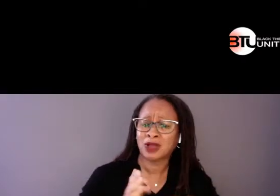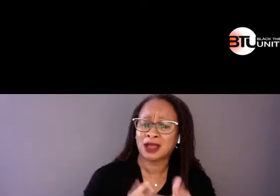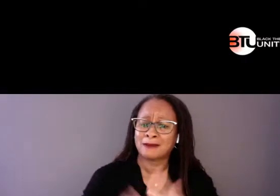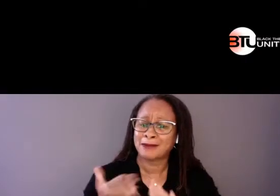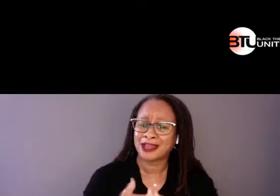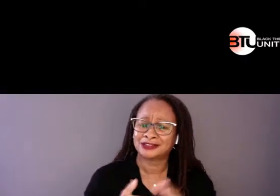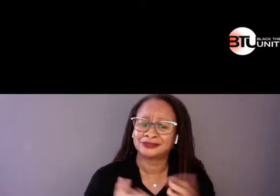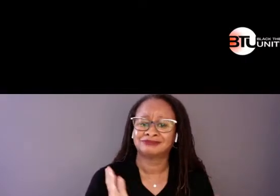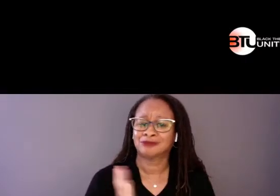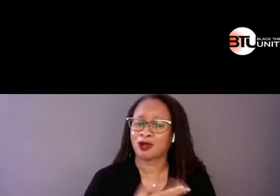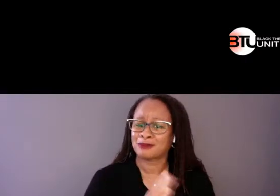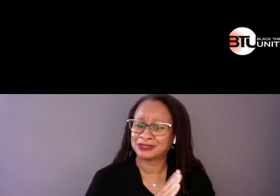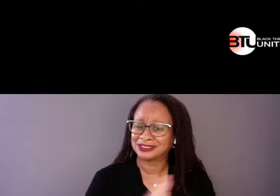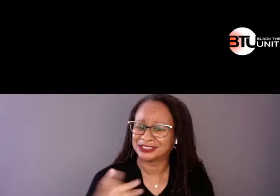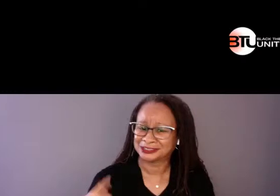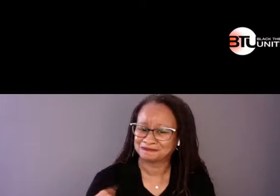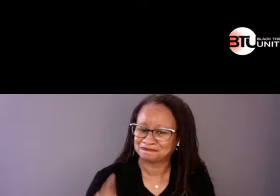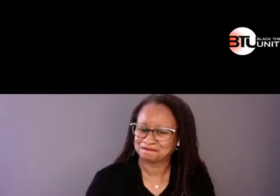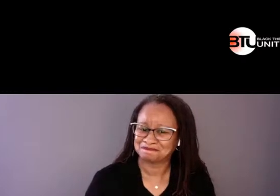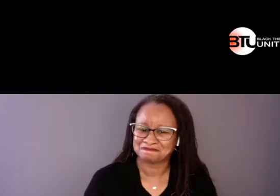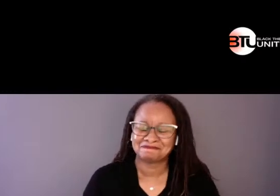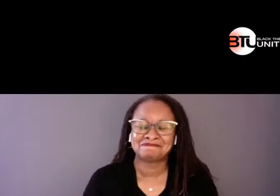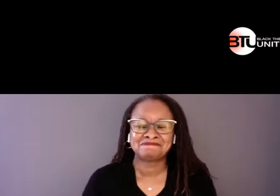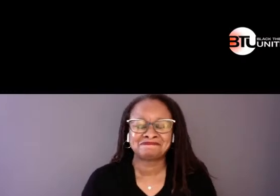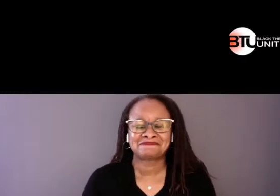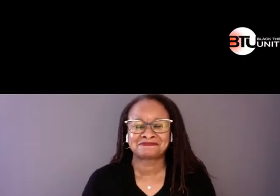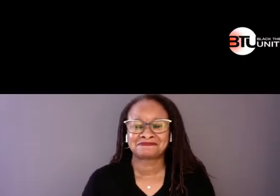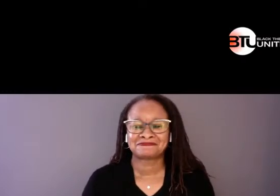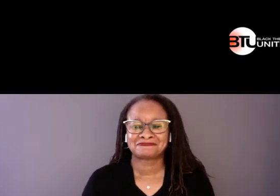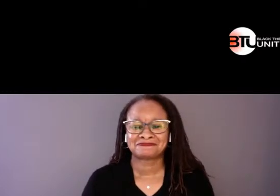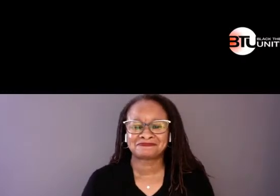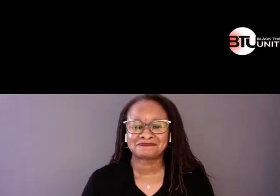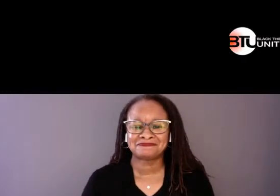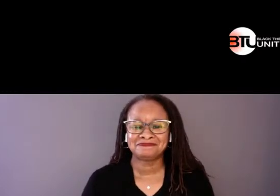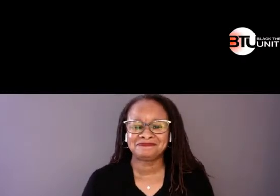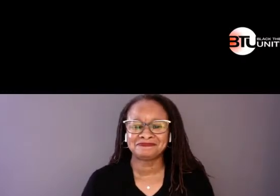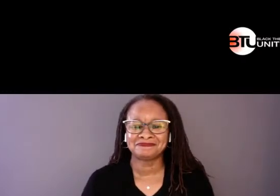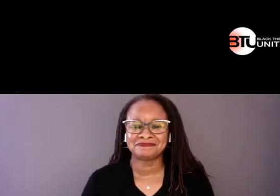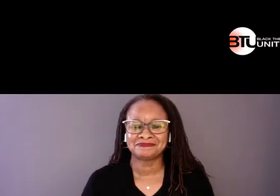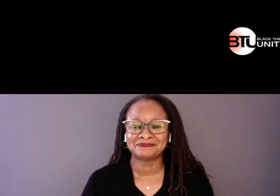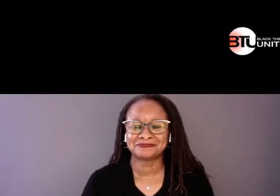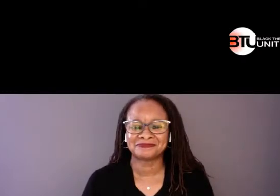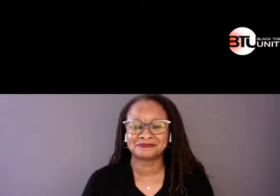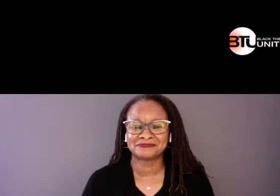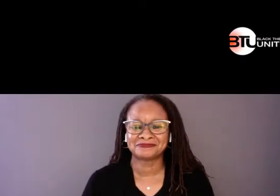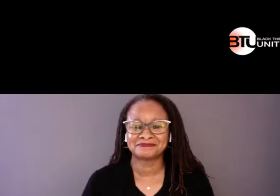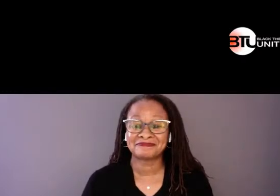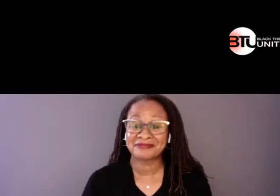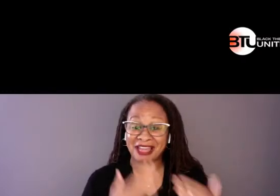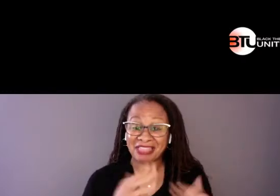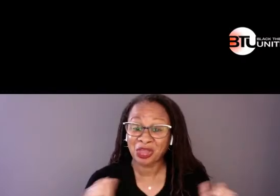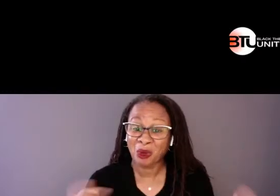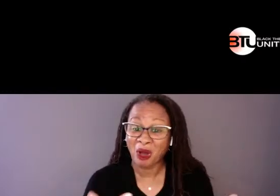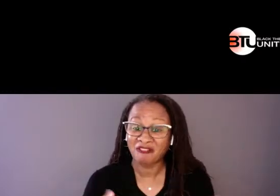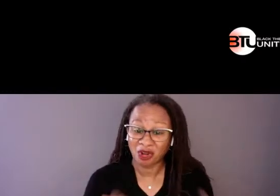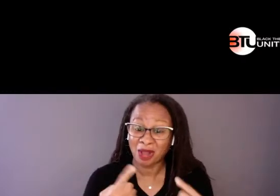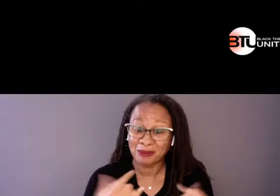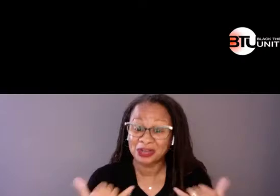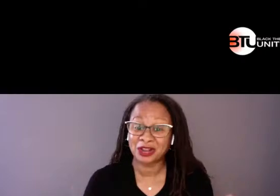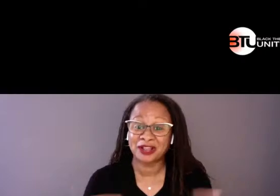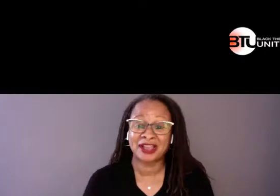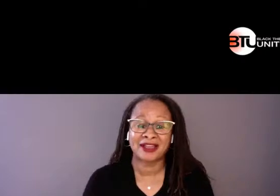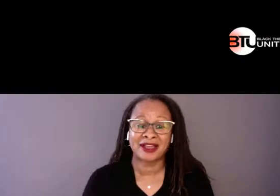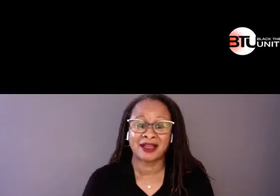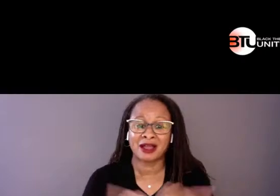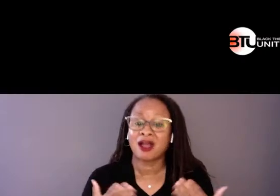live and work in this business of show. Thank you all for being here. I offer